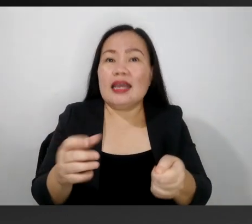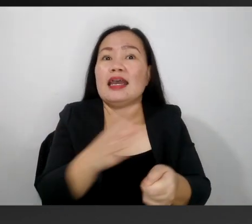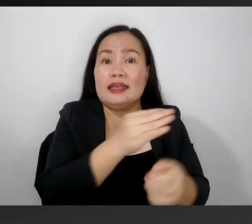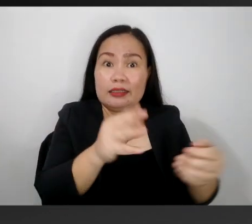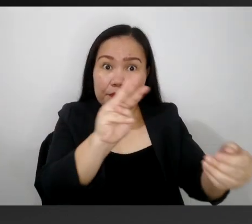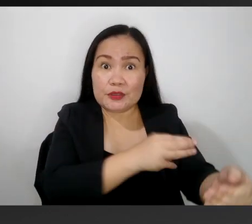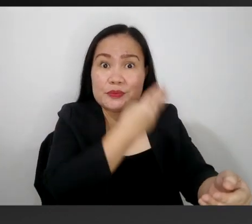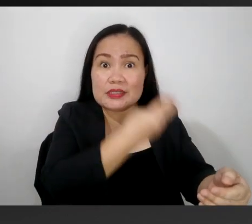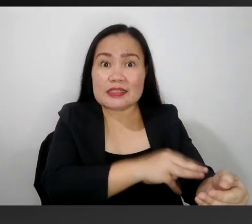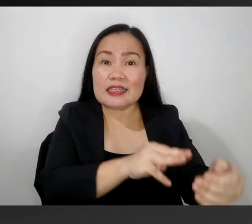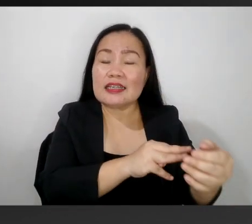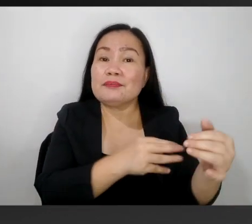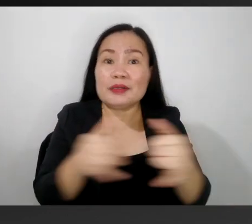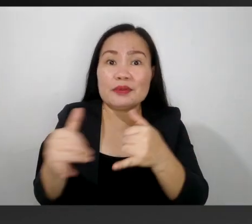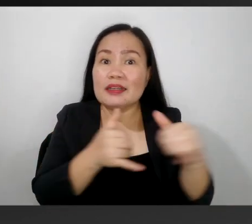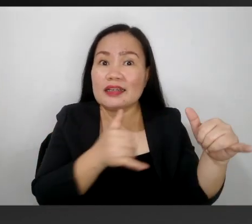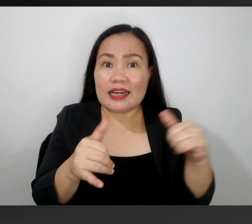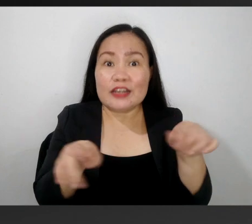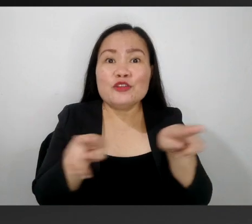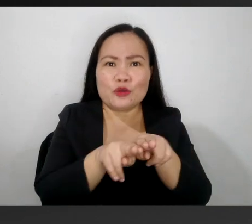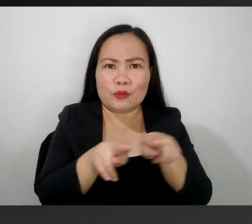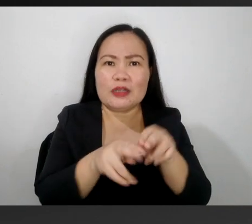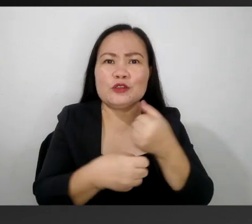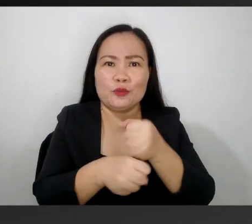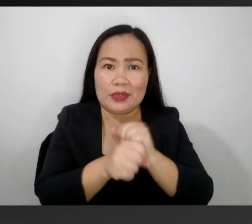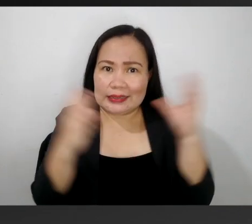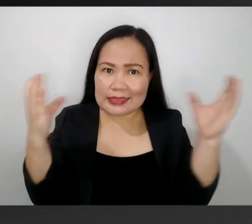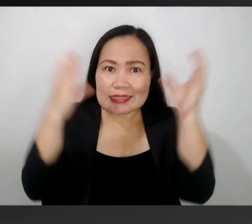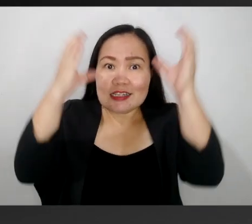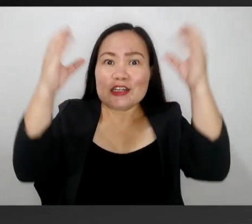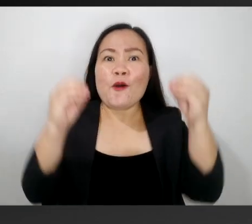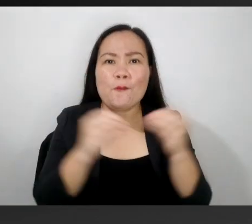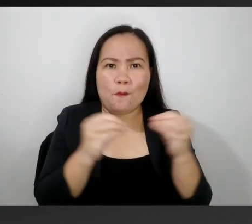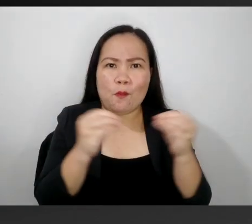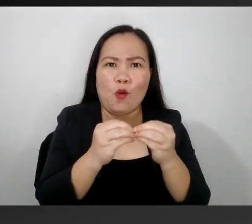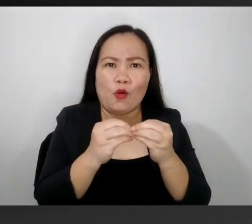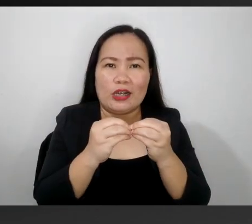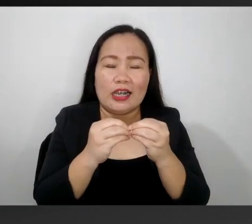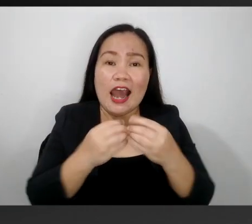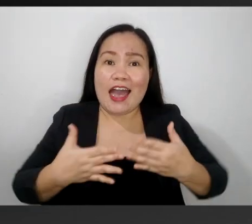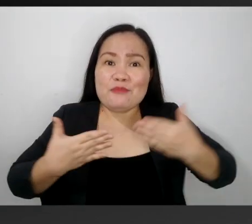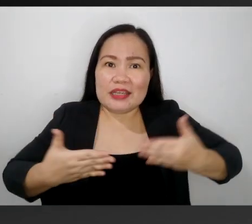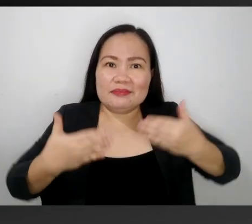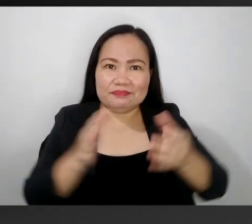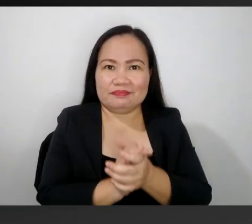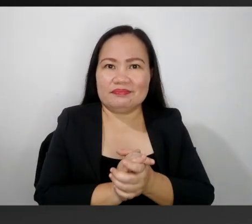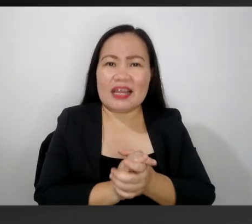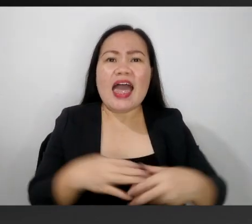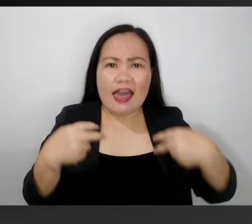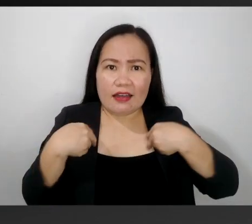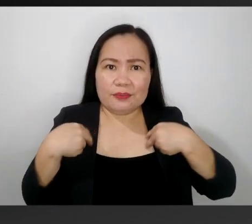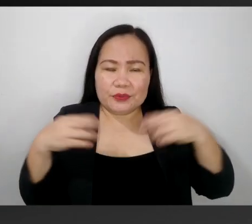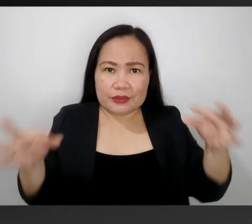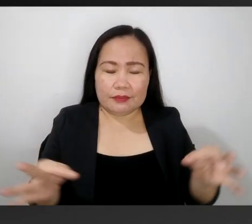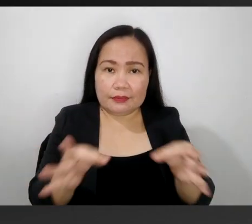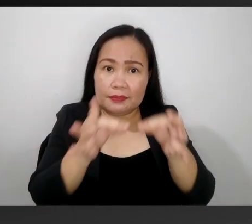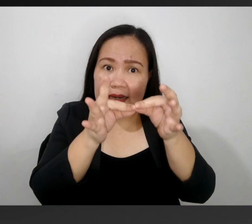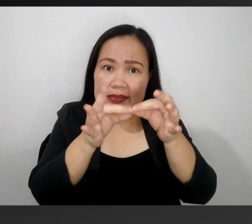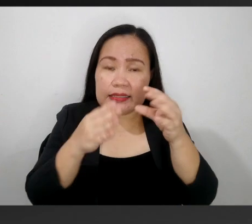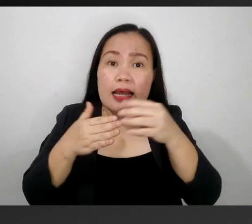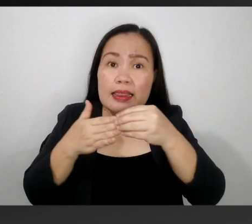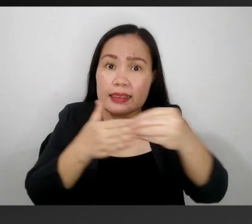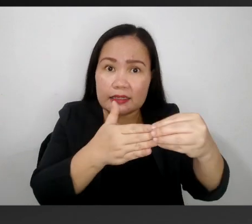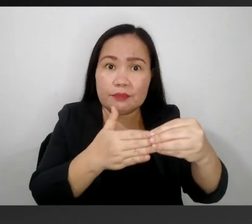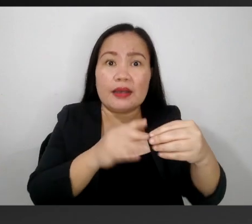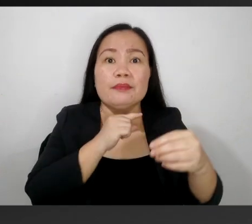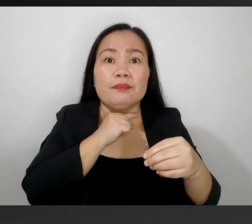and musical performances were regular to make the celebration more fun. Of course, the mass led by